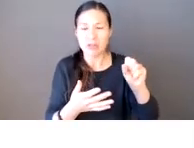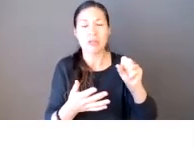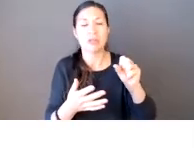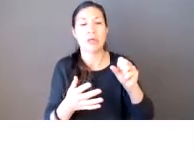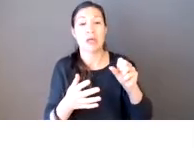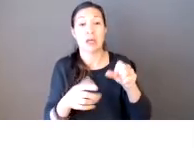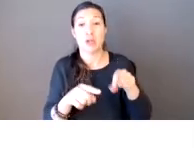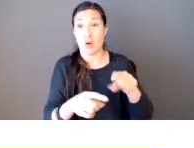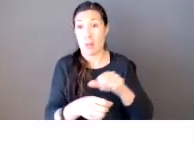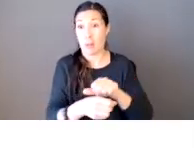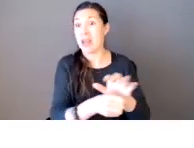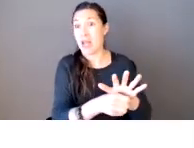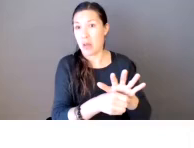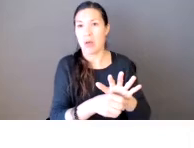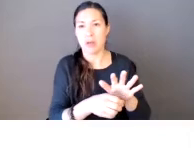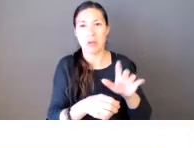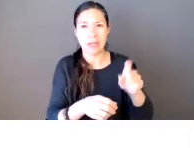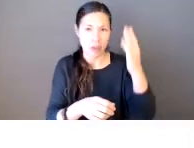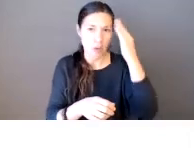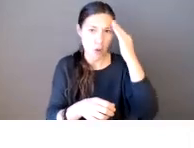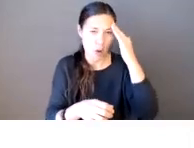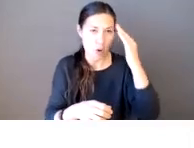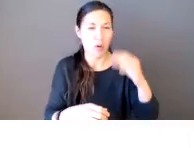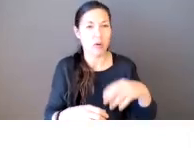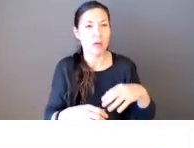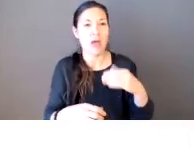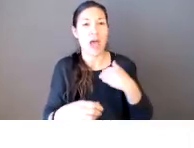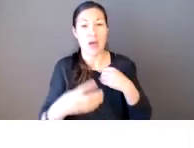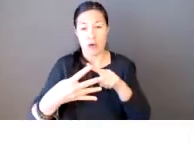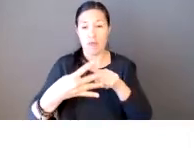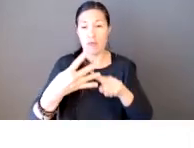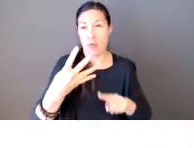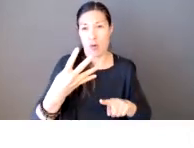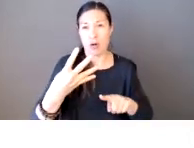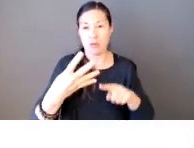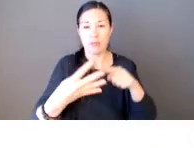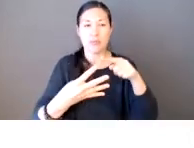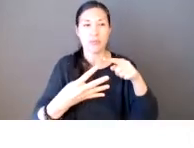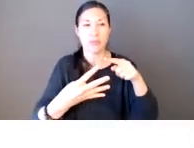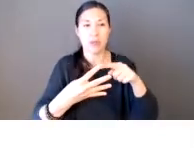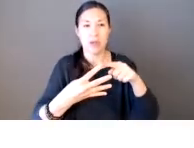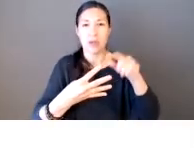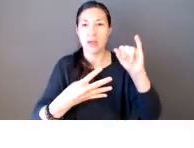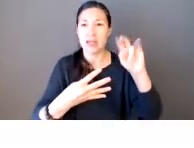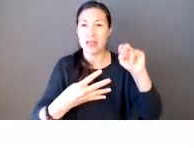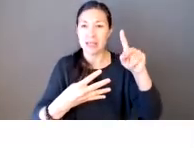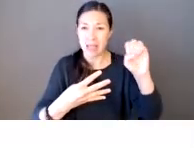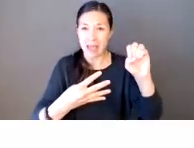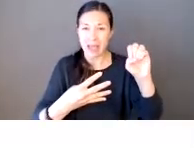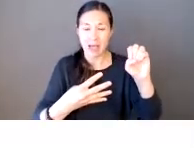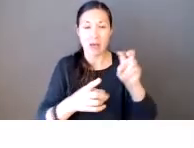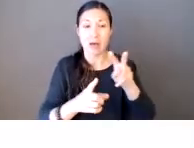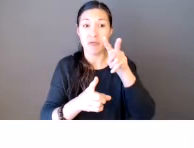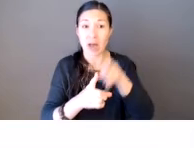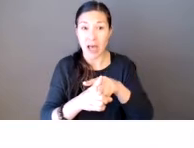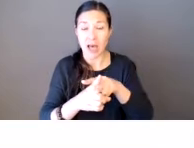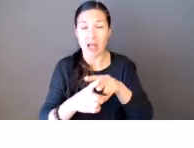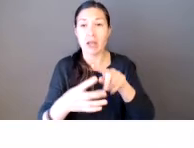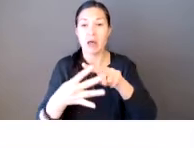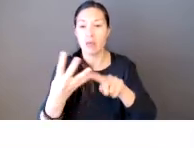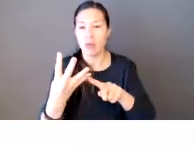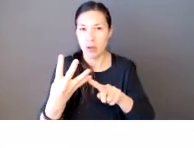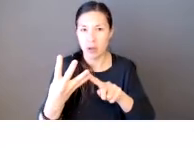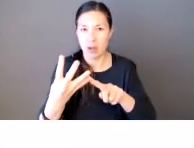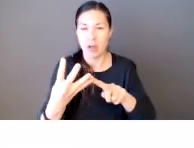If you want to break it down, we have 4 steps to our program, running from the intake that gets filed through ongoing services